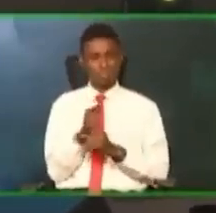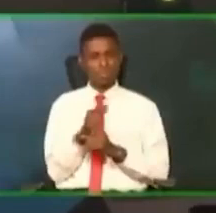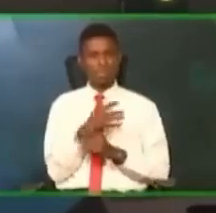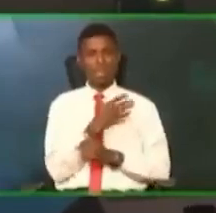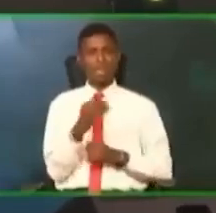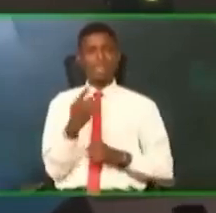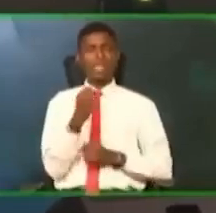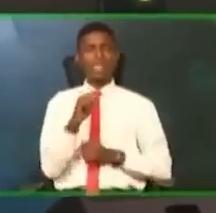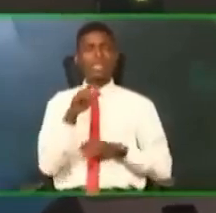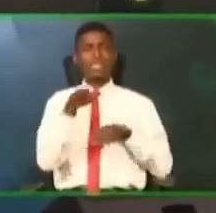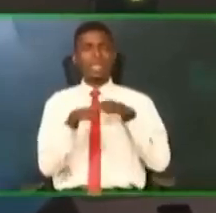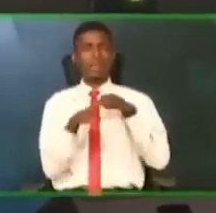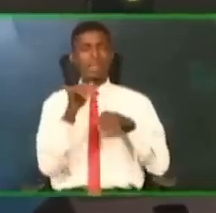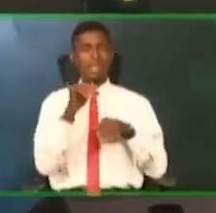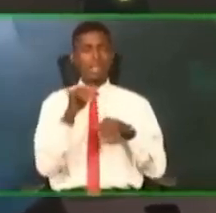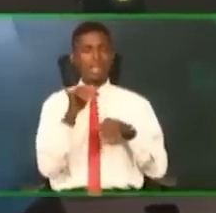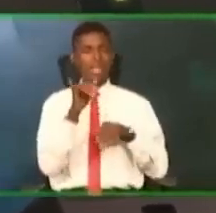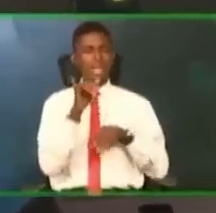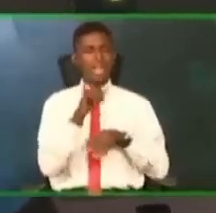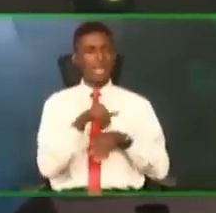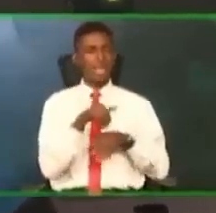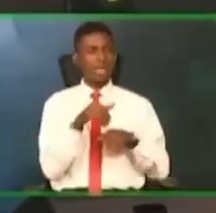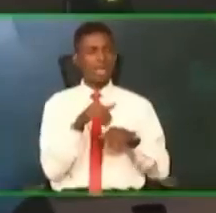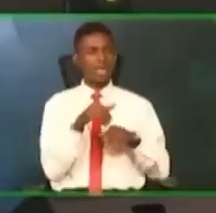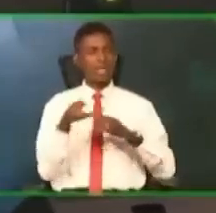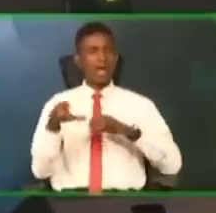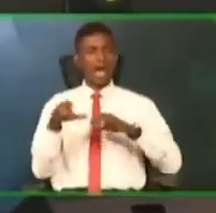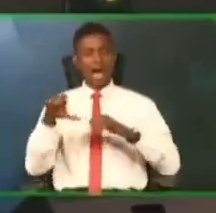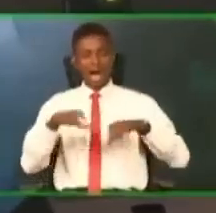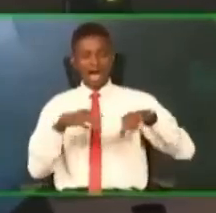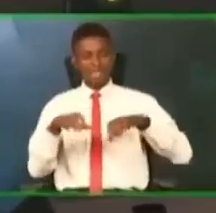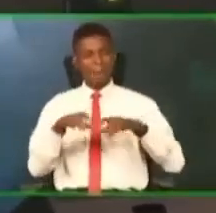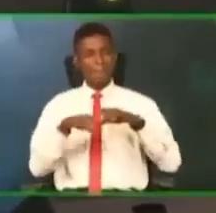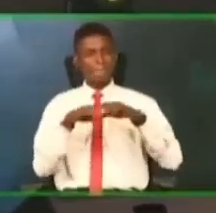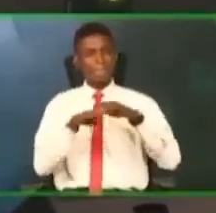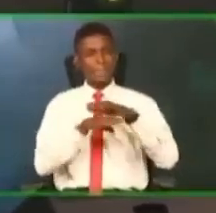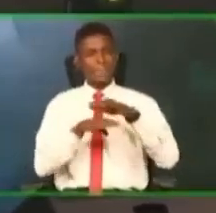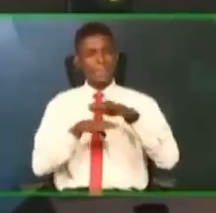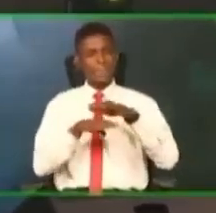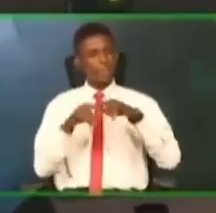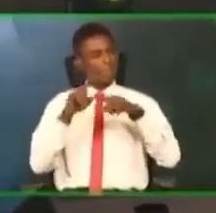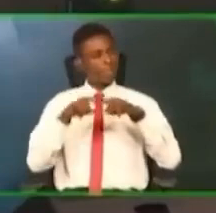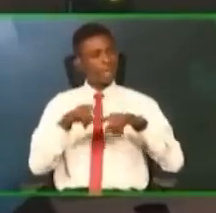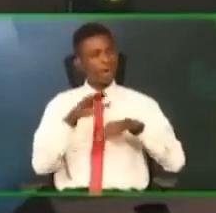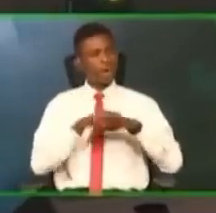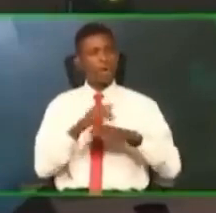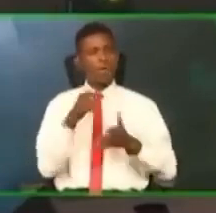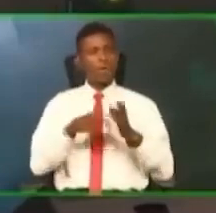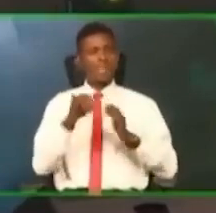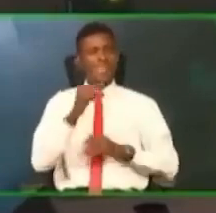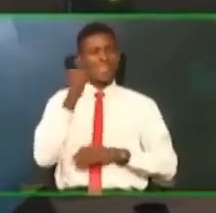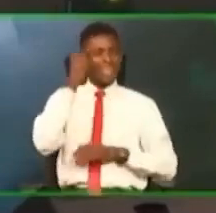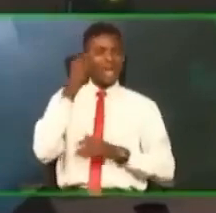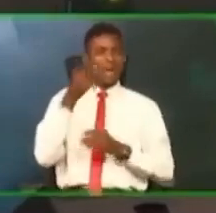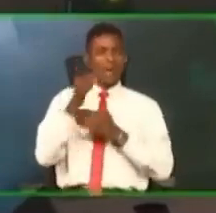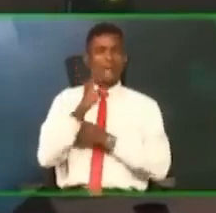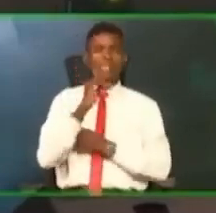their interpretations of what they felt God was saying. And the result that we see is not the glory of